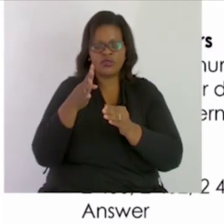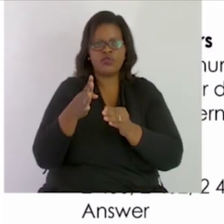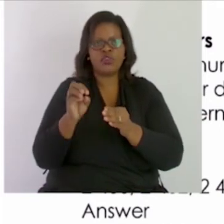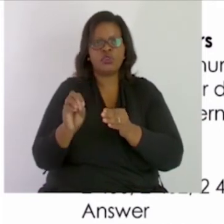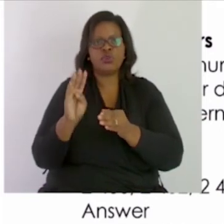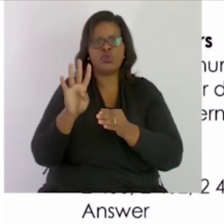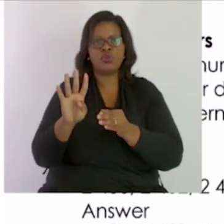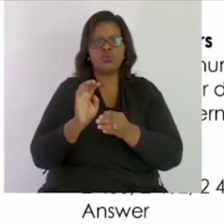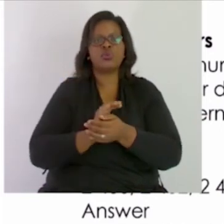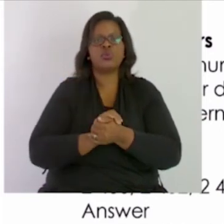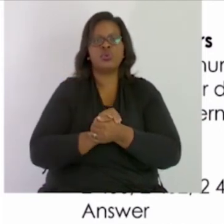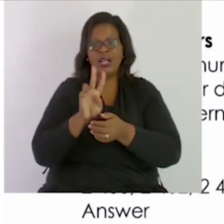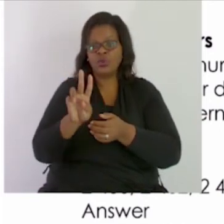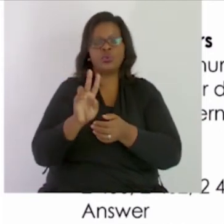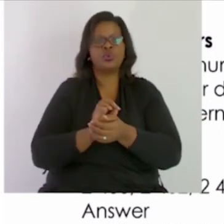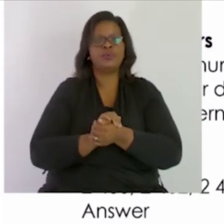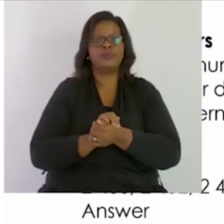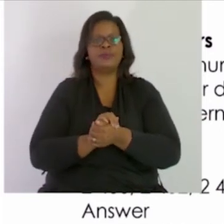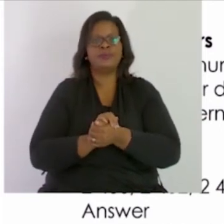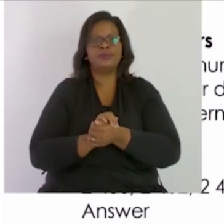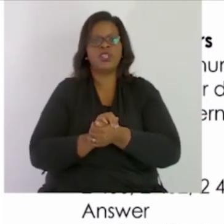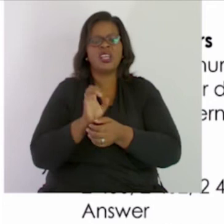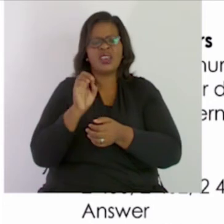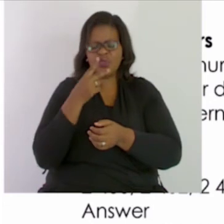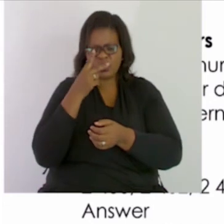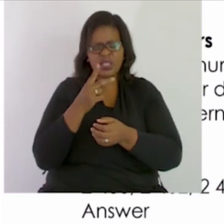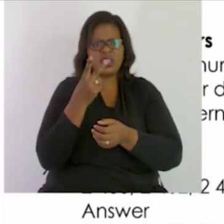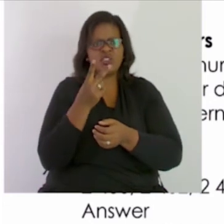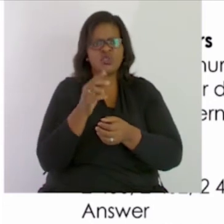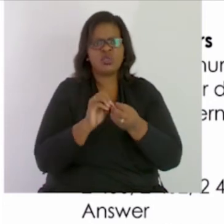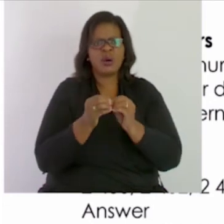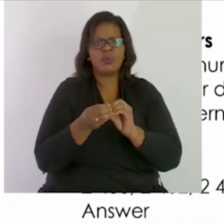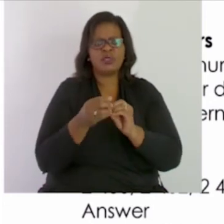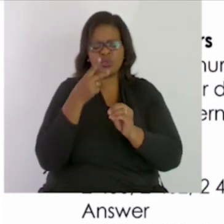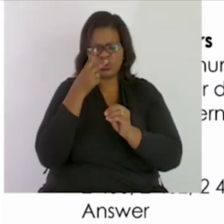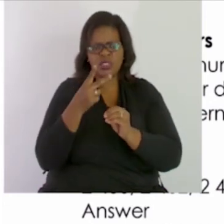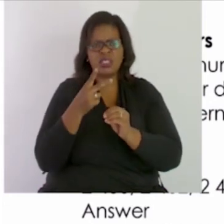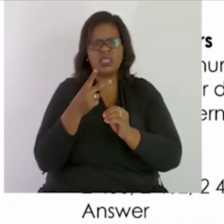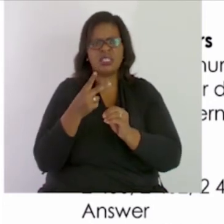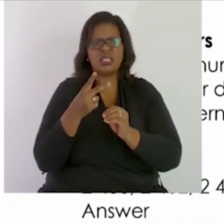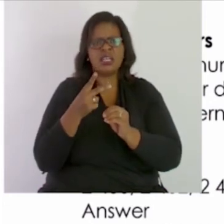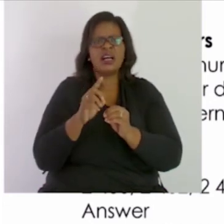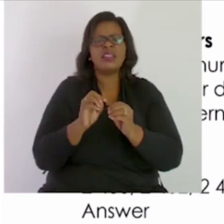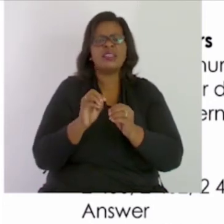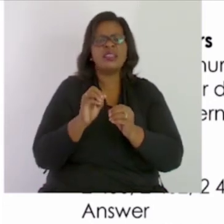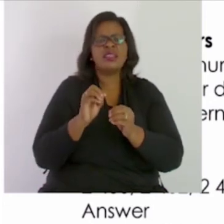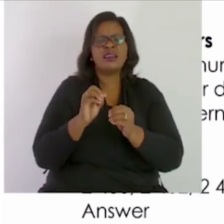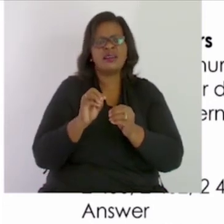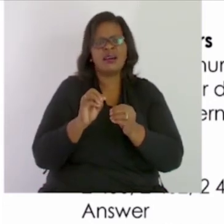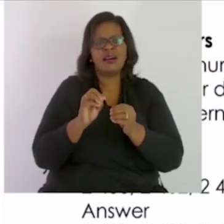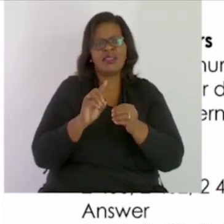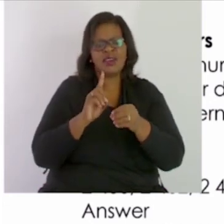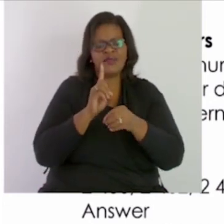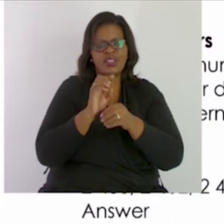2,402. If we just look at those two numbers, we are going to see that the first number increased by